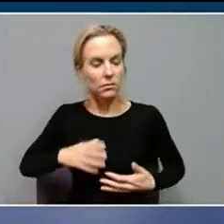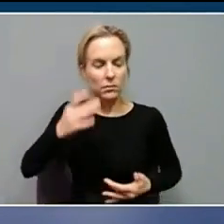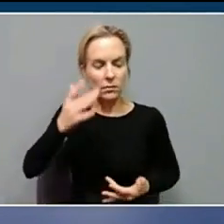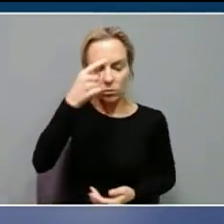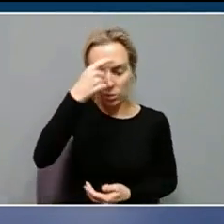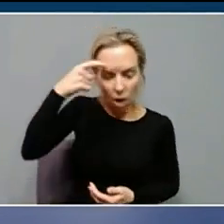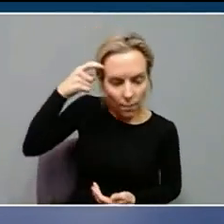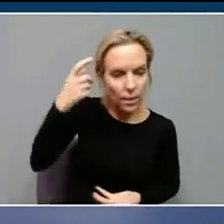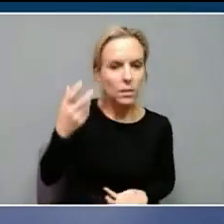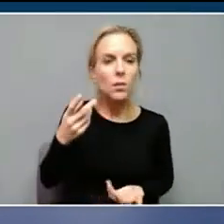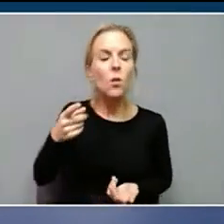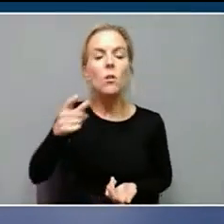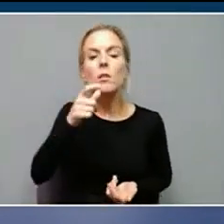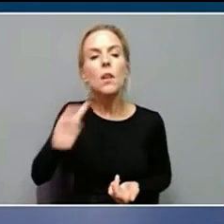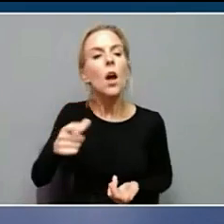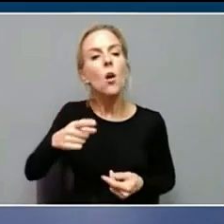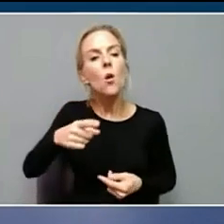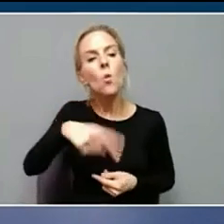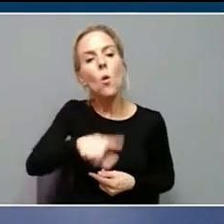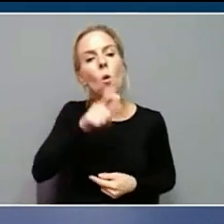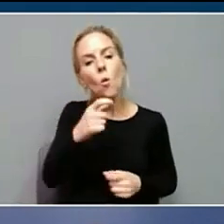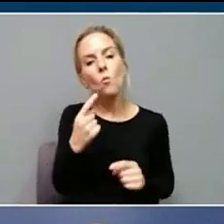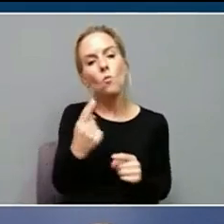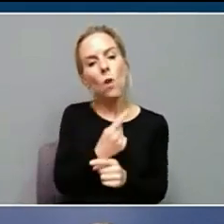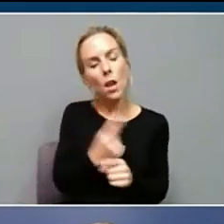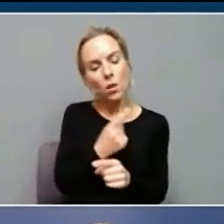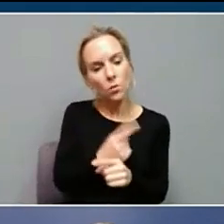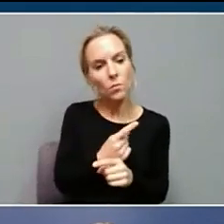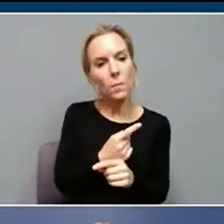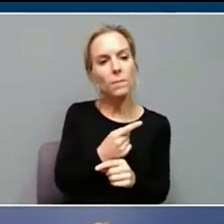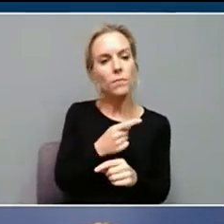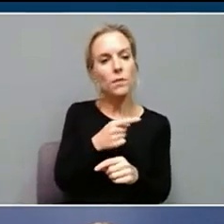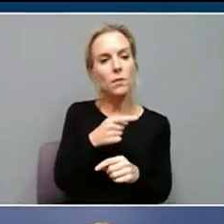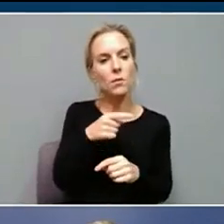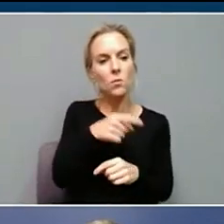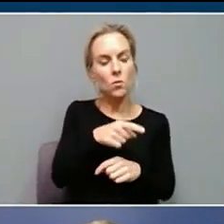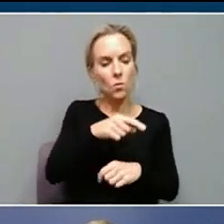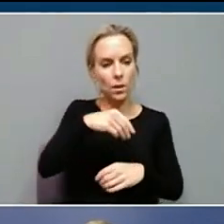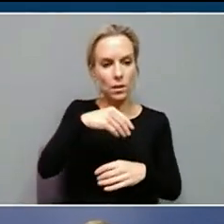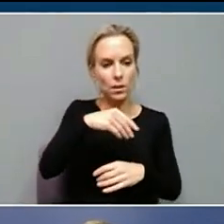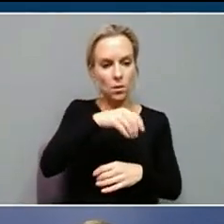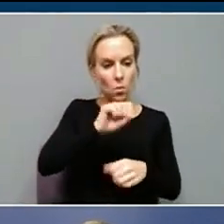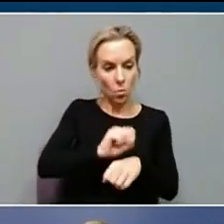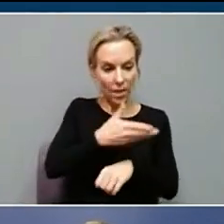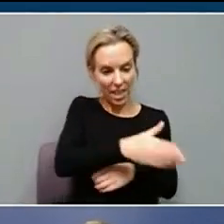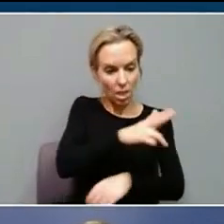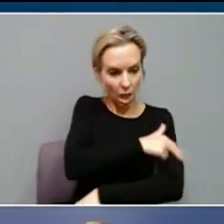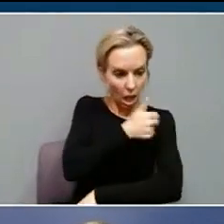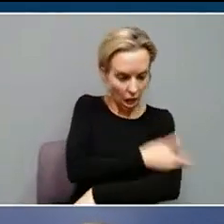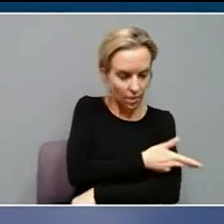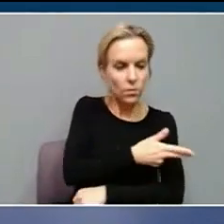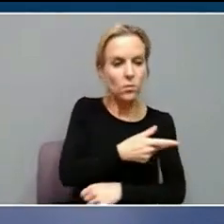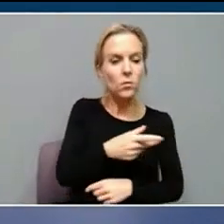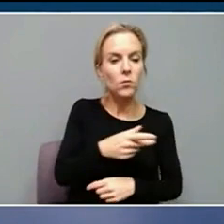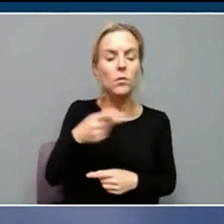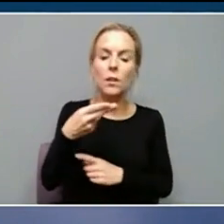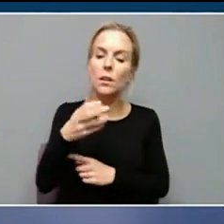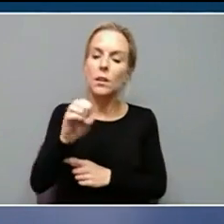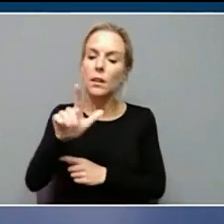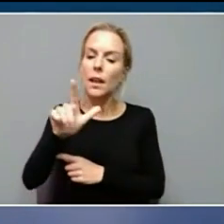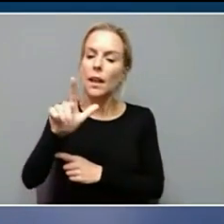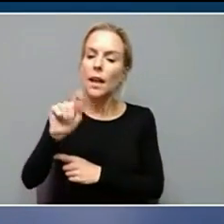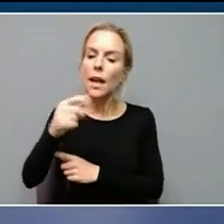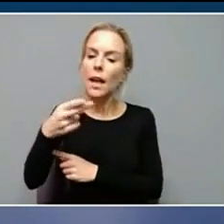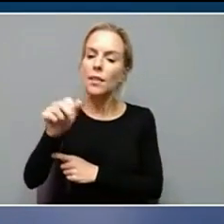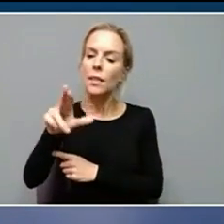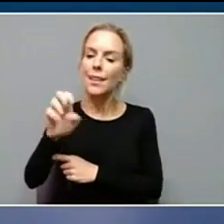regularly in a hospital that have fought this so hard and that are healthcare heroes during Healthcare Hero